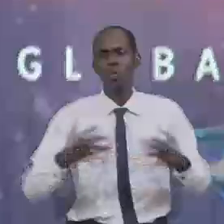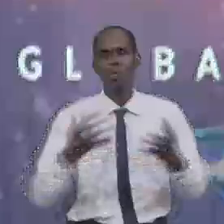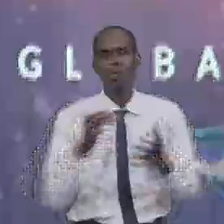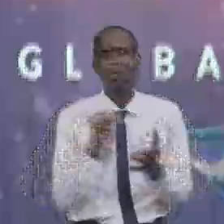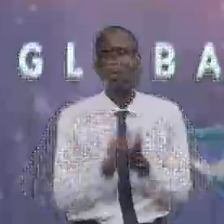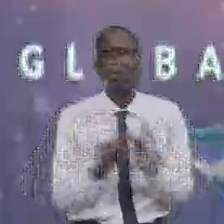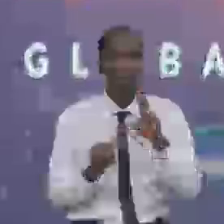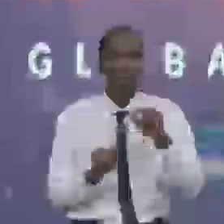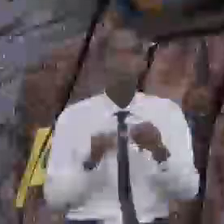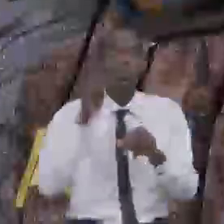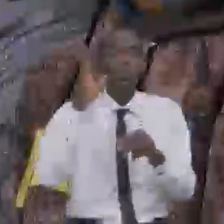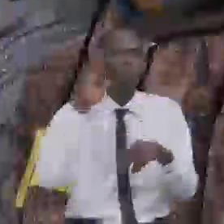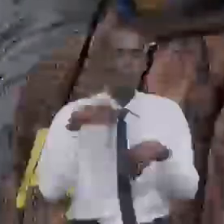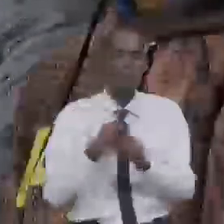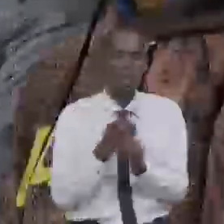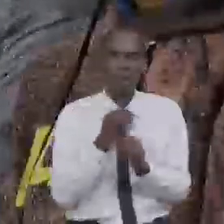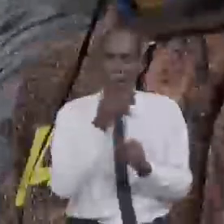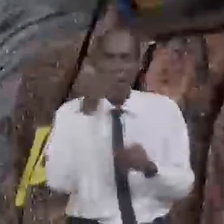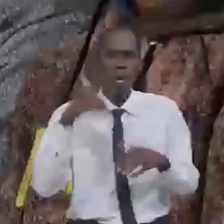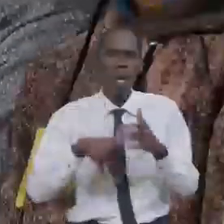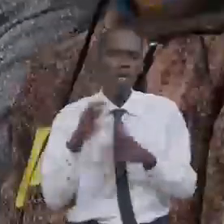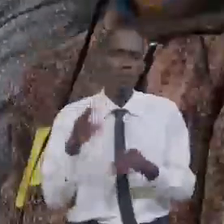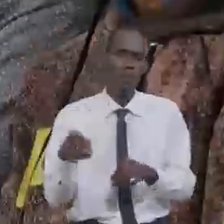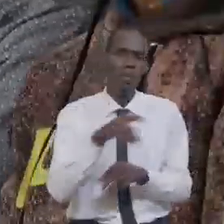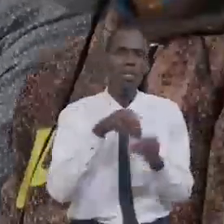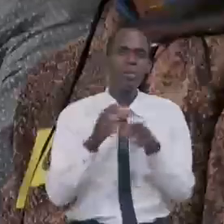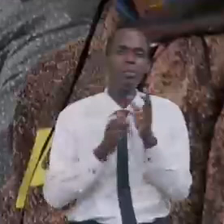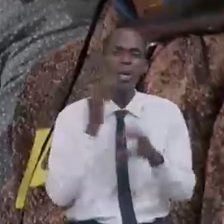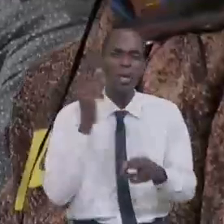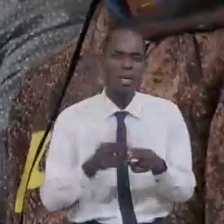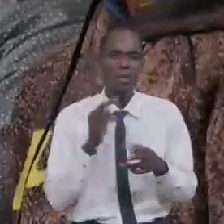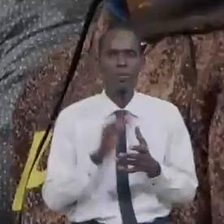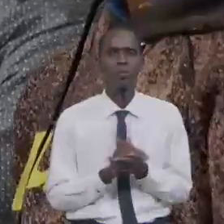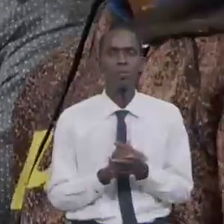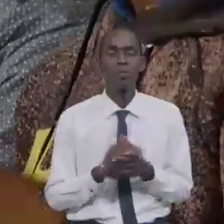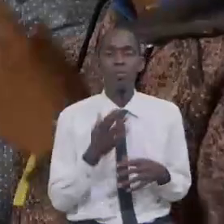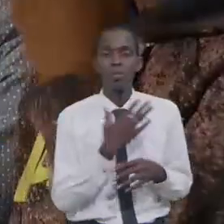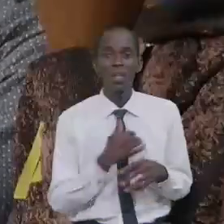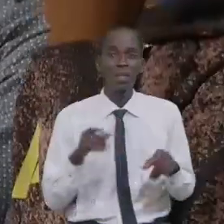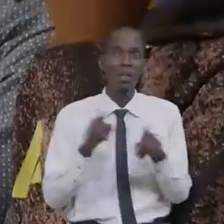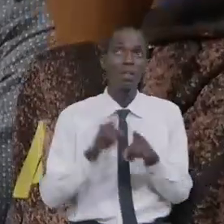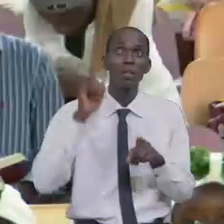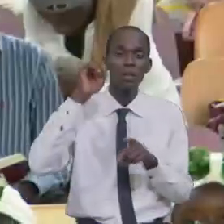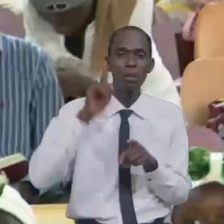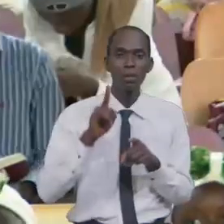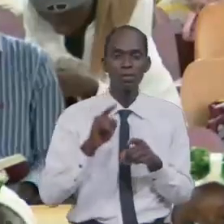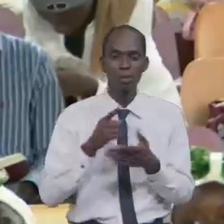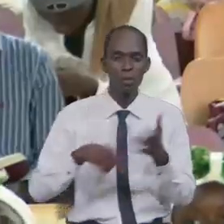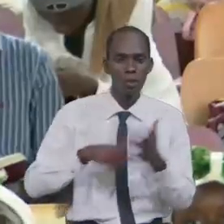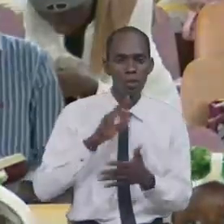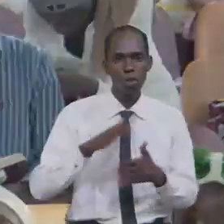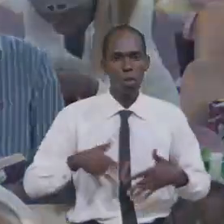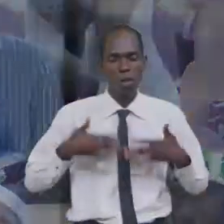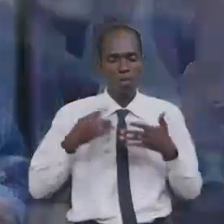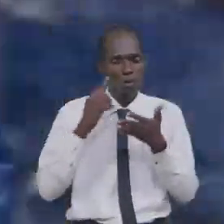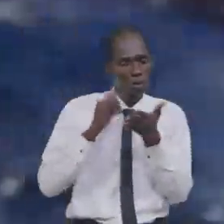the best out of you in Jesus' name. And as he mends your life, as he monitors your life, as